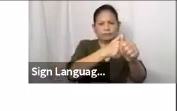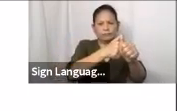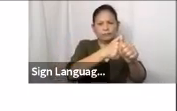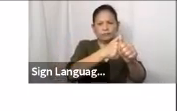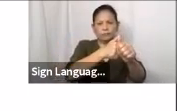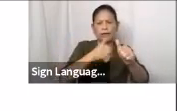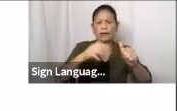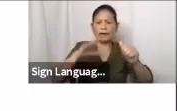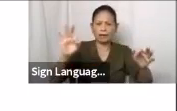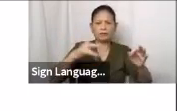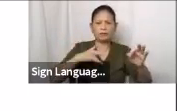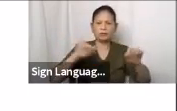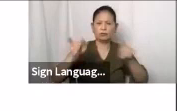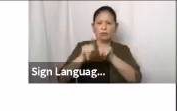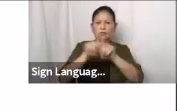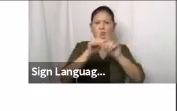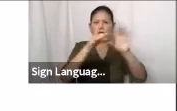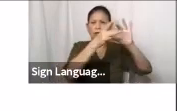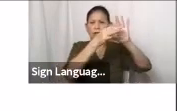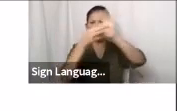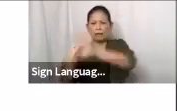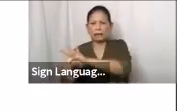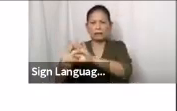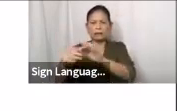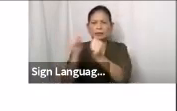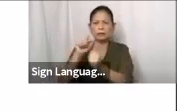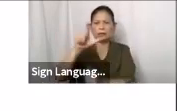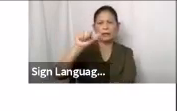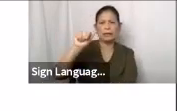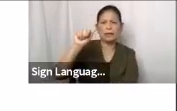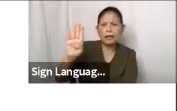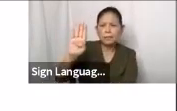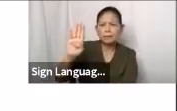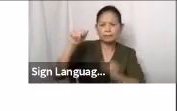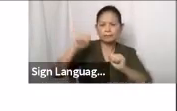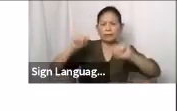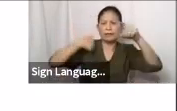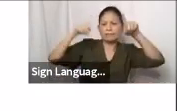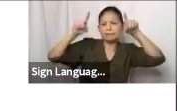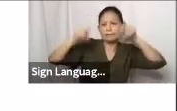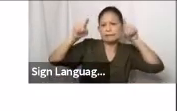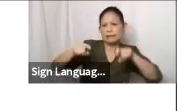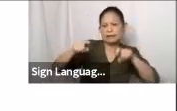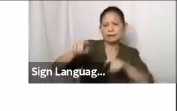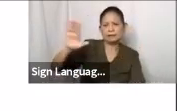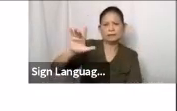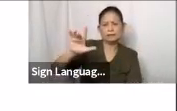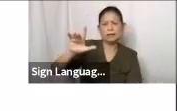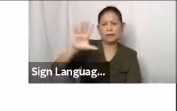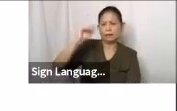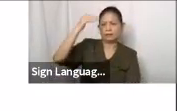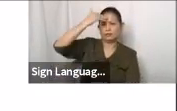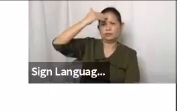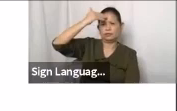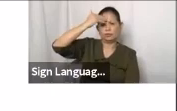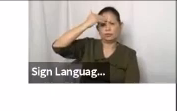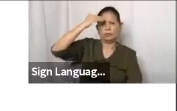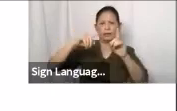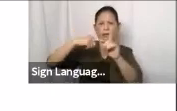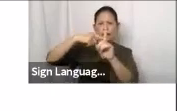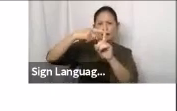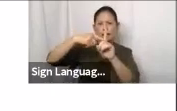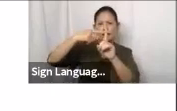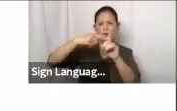linkages with the laboratories where they can have the tests or hormonal tests, so they can know the level of their like